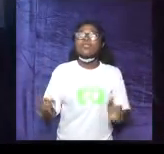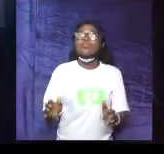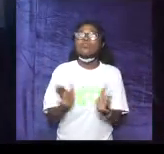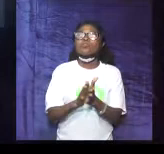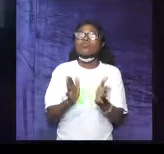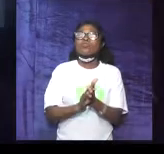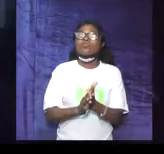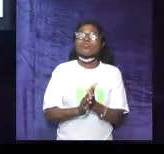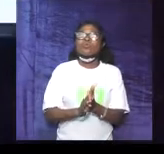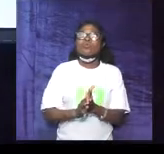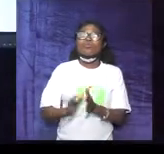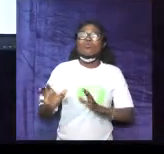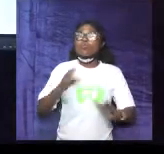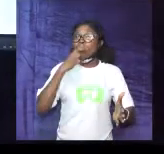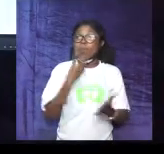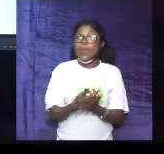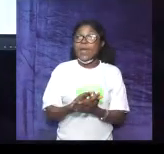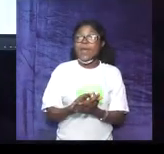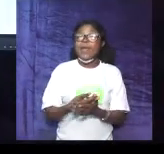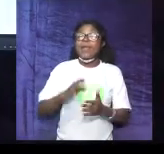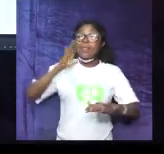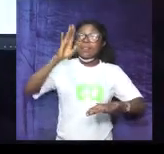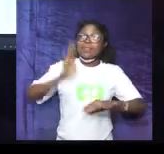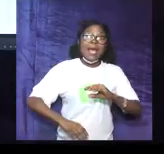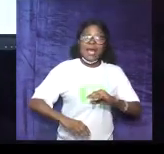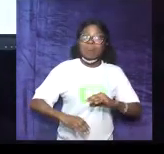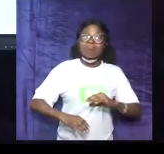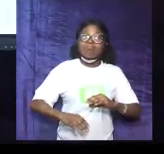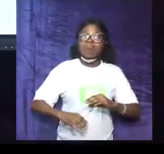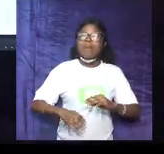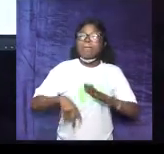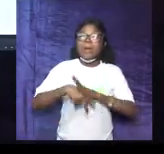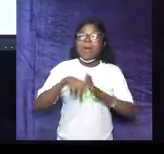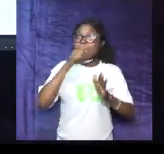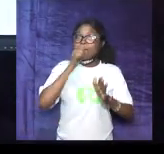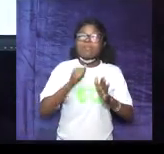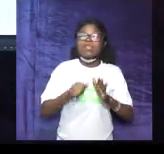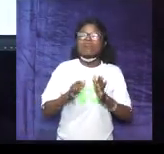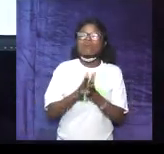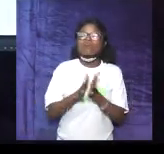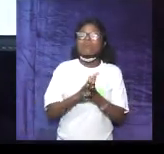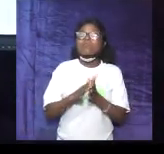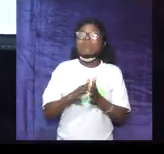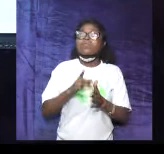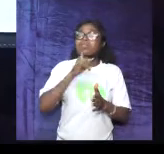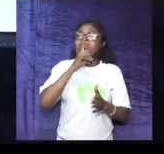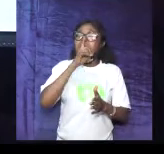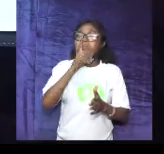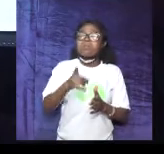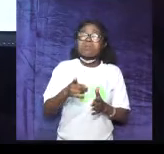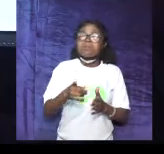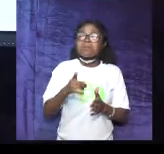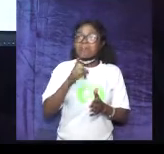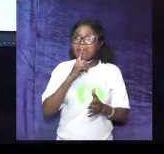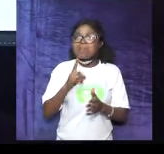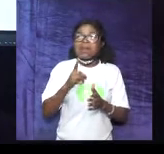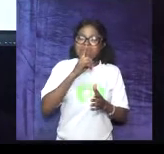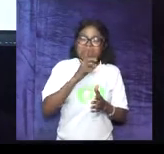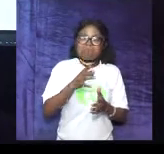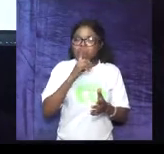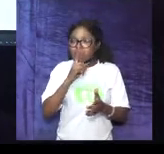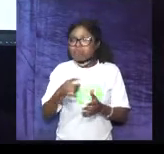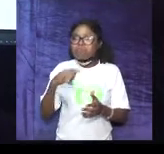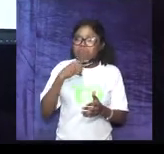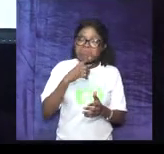Public school pupils perform better than private school pupils. Fact or opinion? Fact,